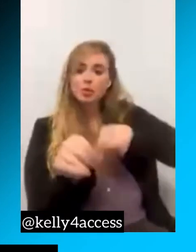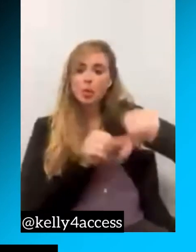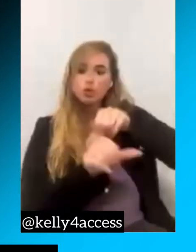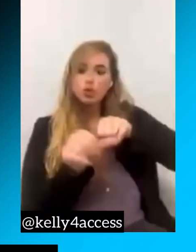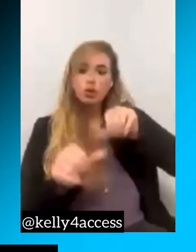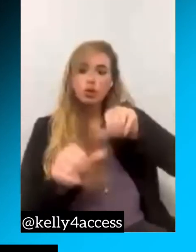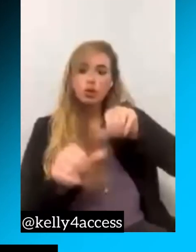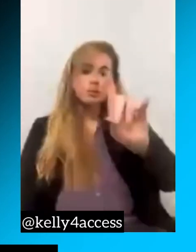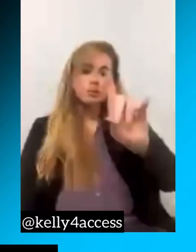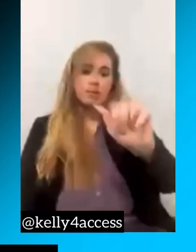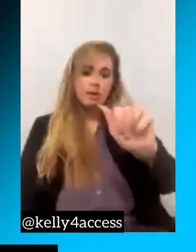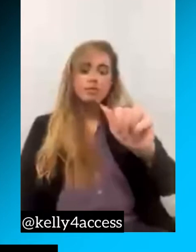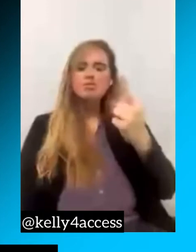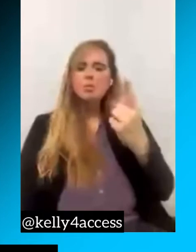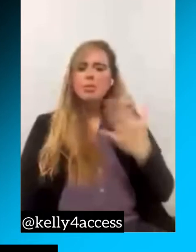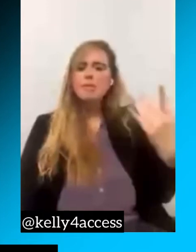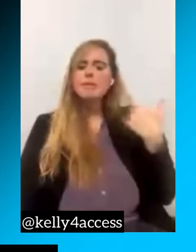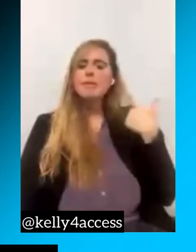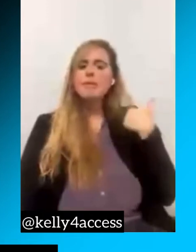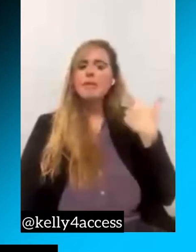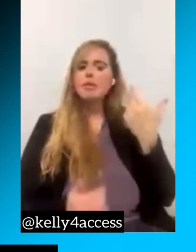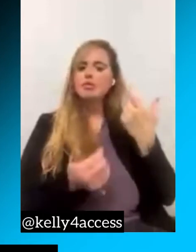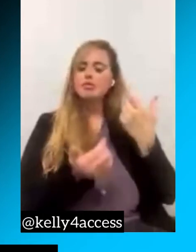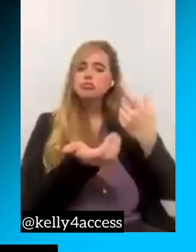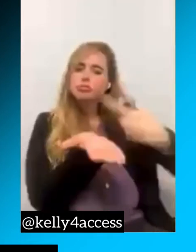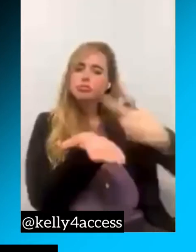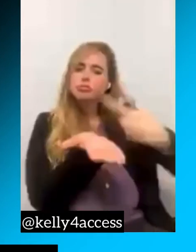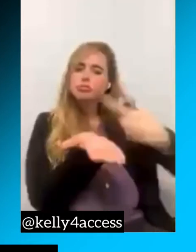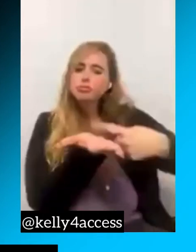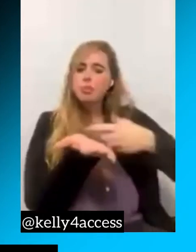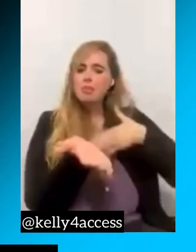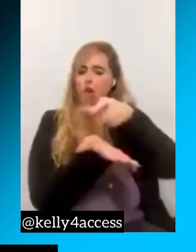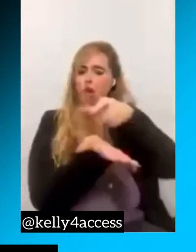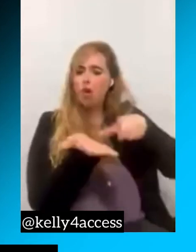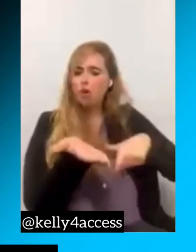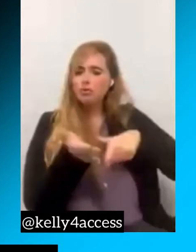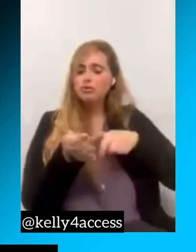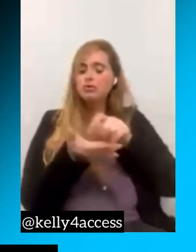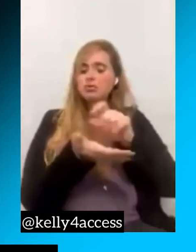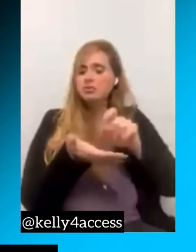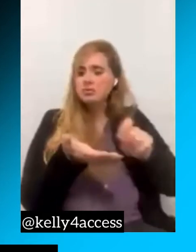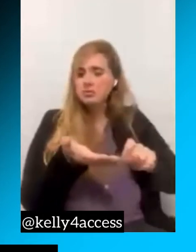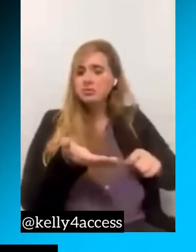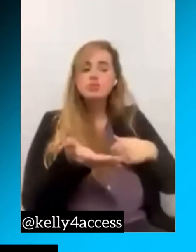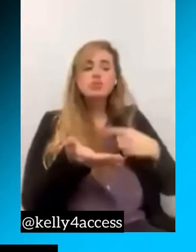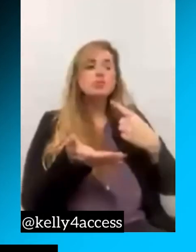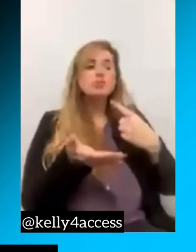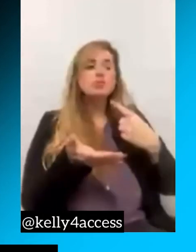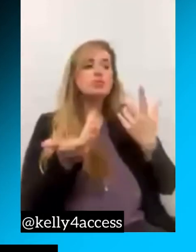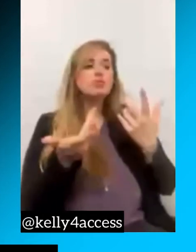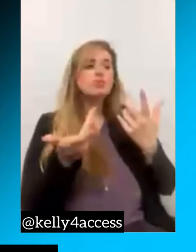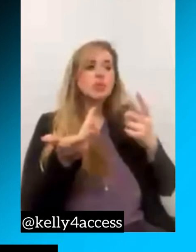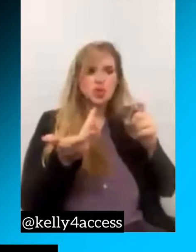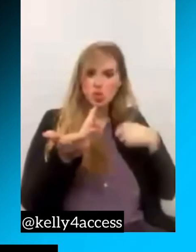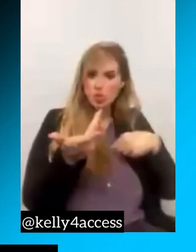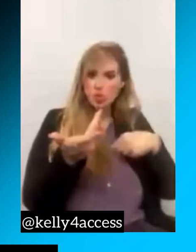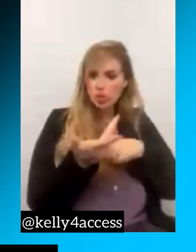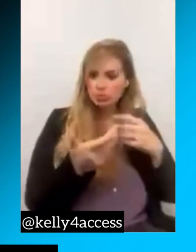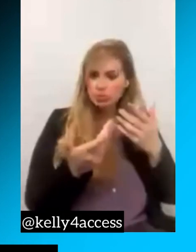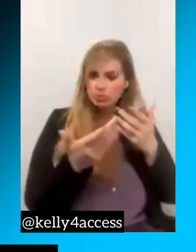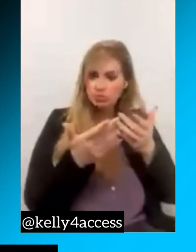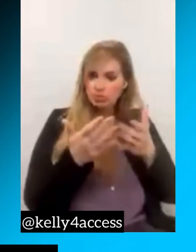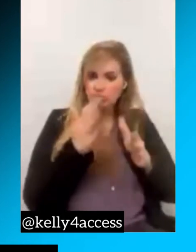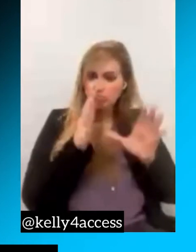And one of the things that I was talking about in that article was whether we should seek out a therapist that identifies in a way